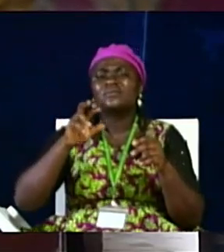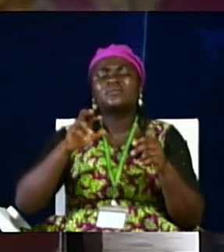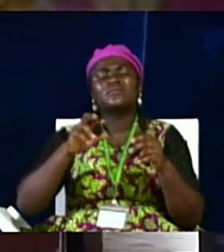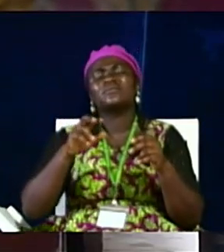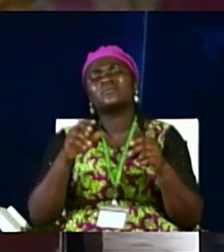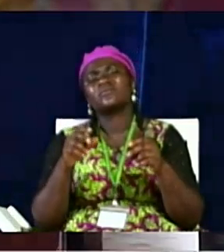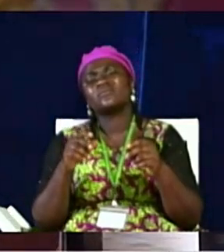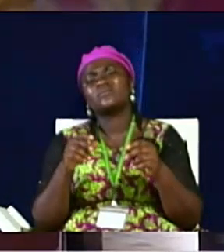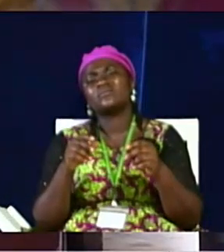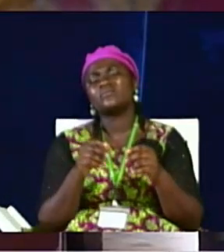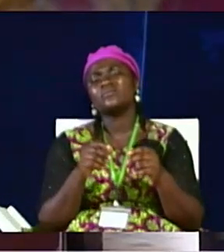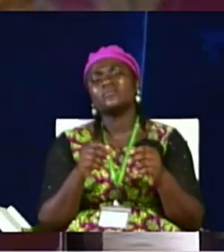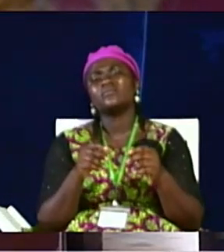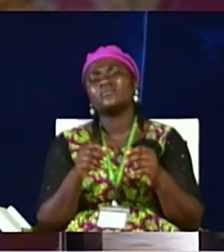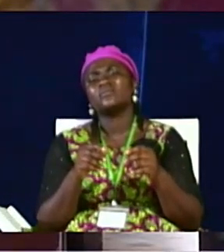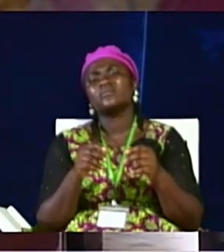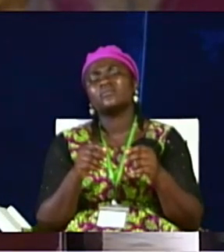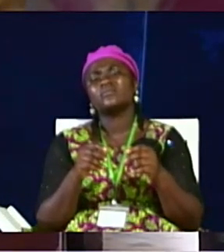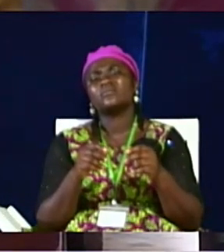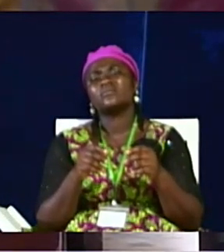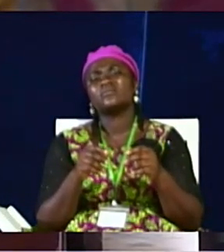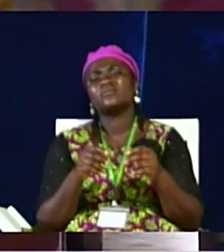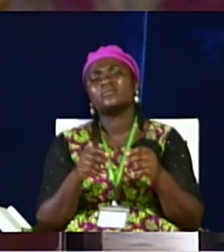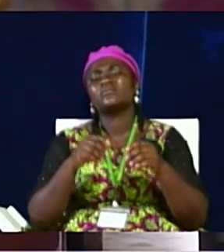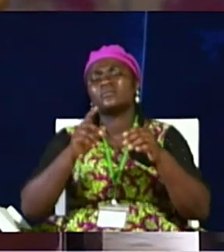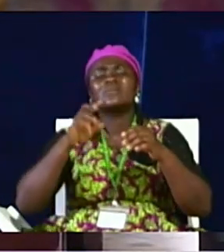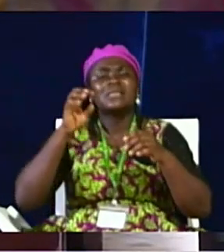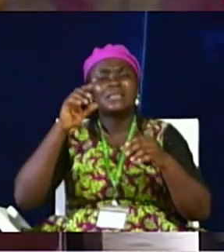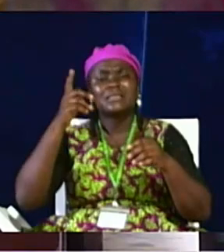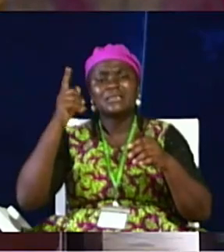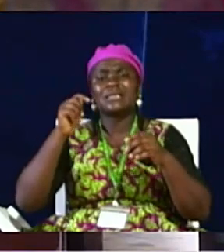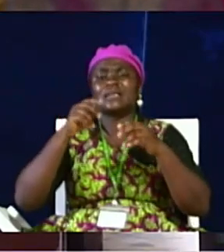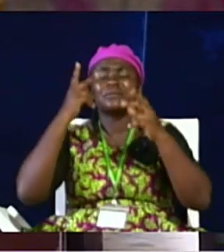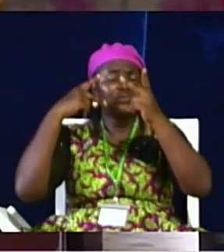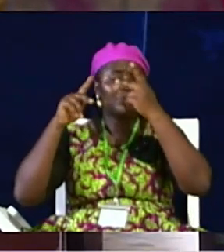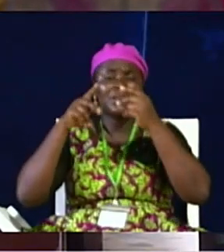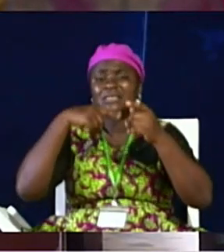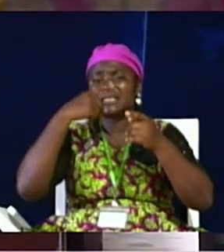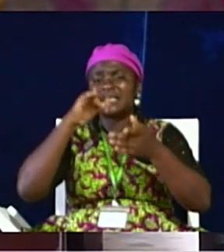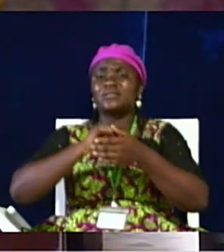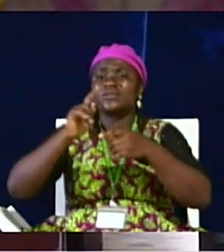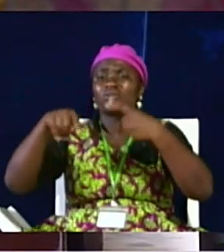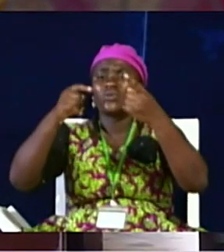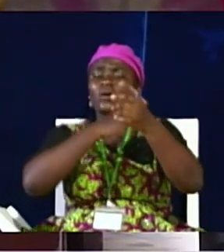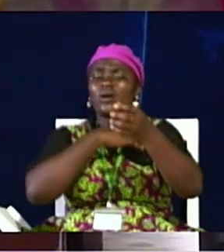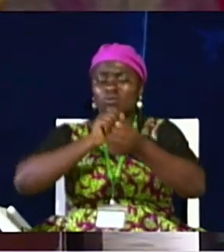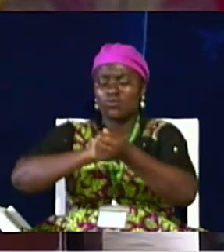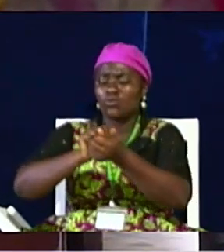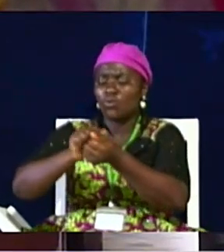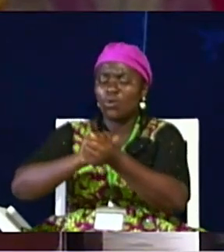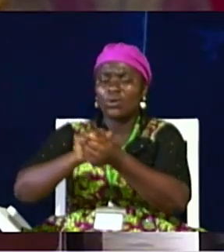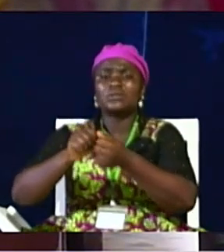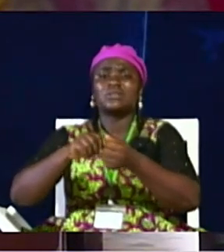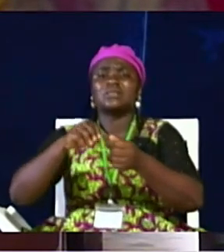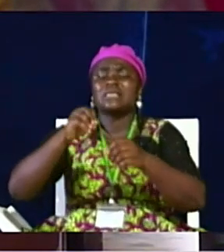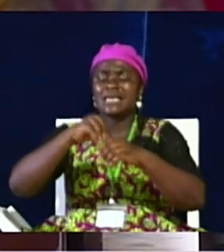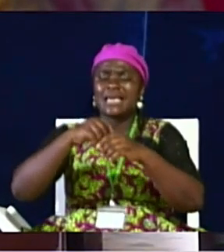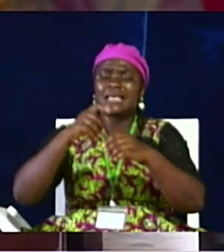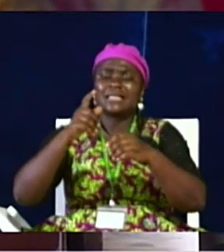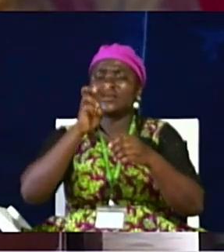a messenger unto him, saying, go and wash in Jordan 7 times, and thy flesh shall come again to